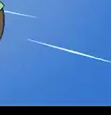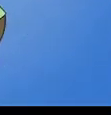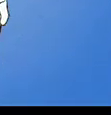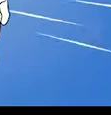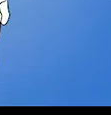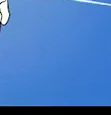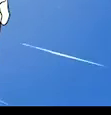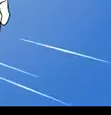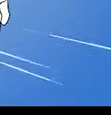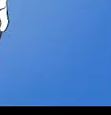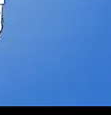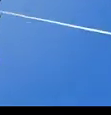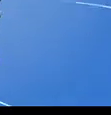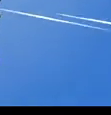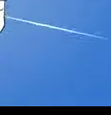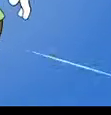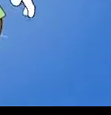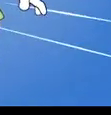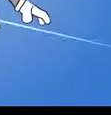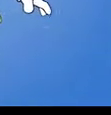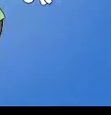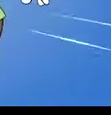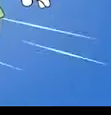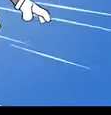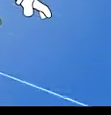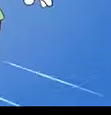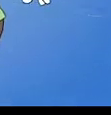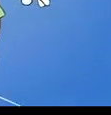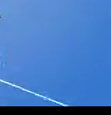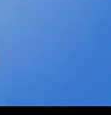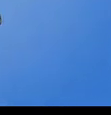Welcome and study with Tanzania Institute of Education.